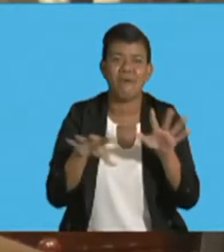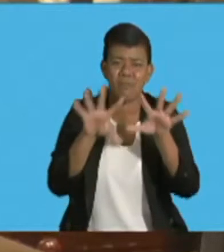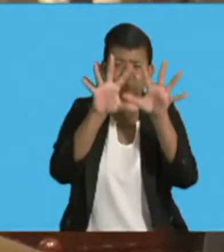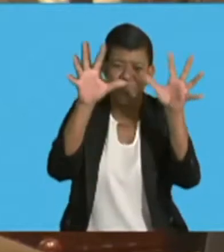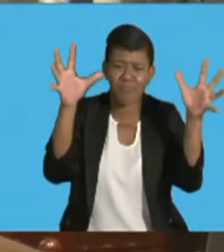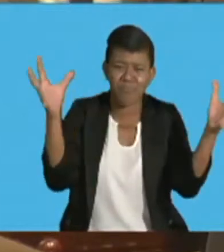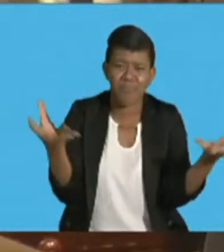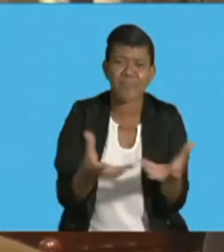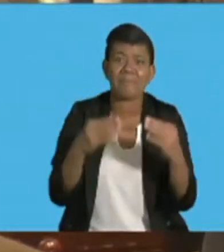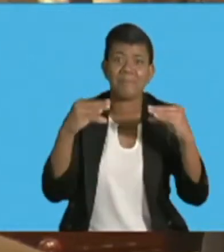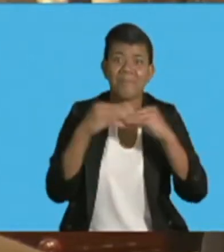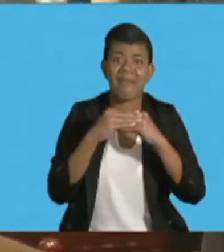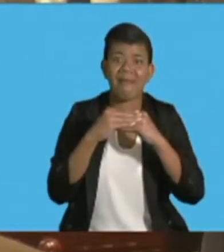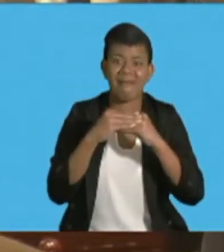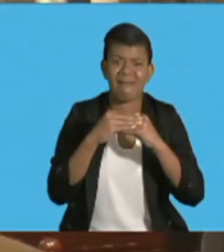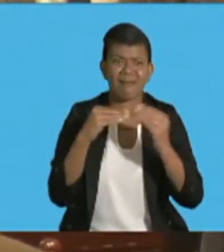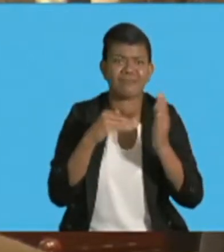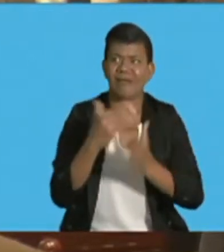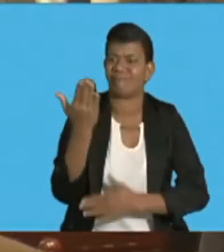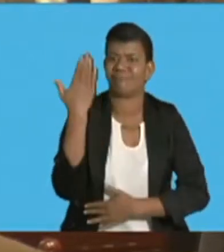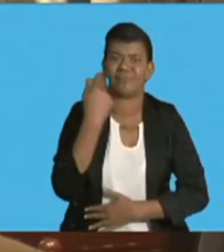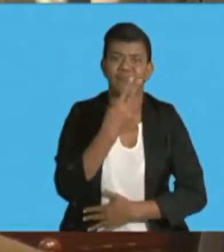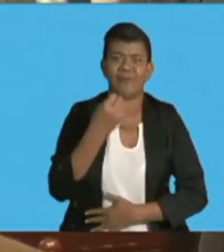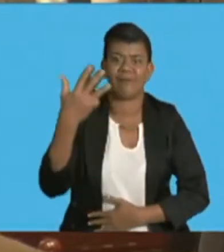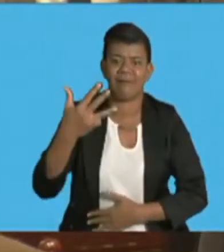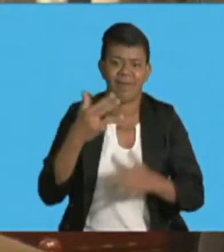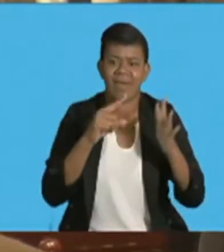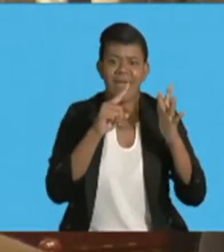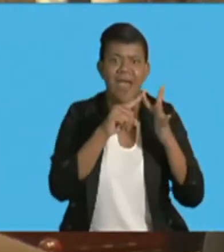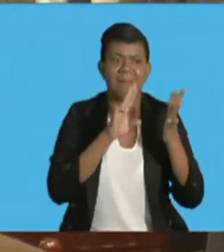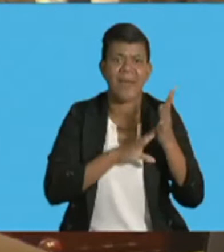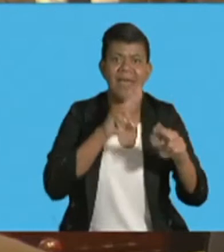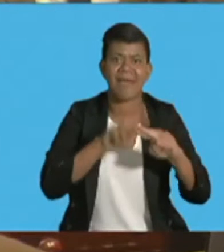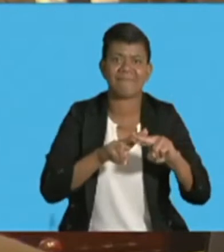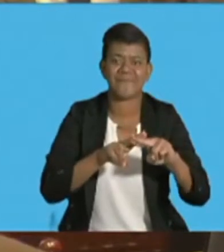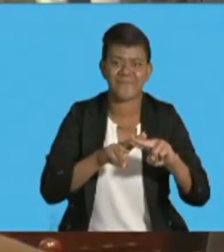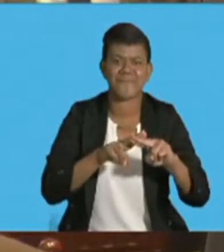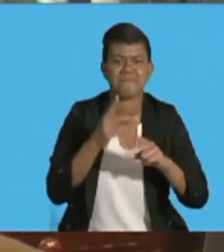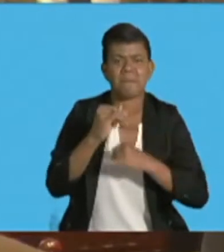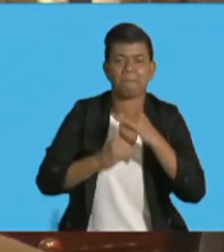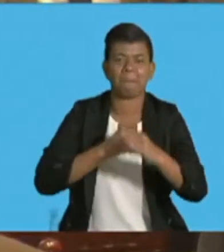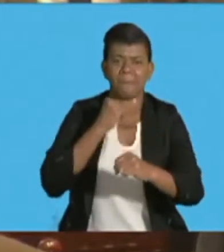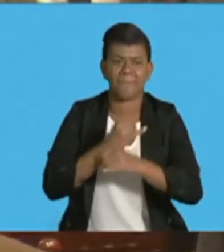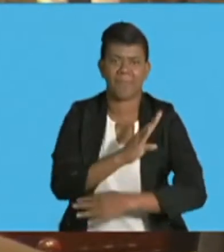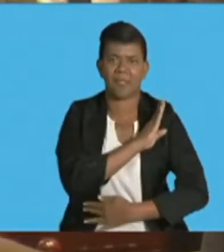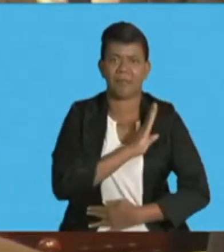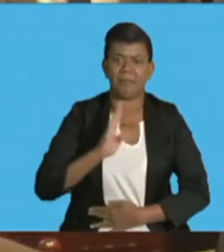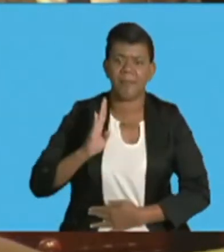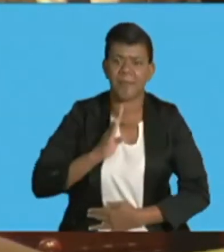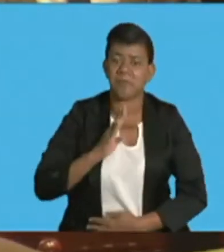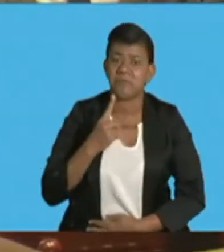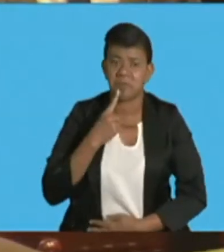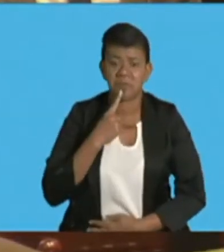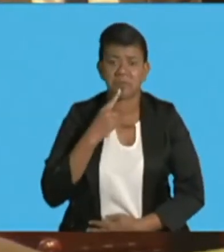role as chair of the 2019 World Bank and IMF, or International Monetary Fund, Board of Governors meetings, and the outcomes of the third Climate Action